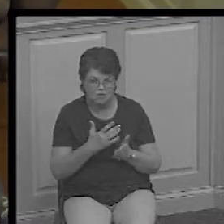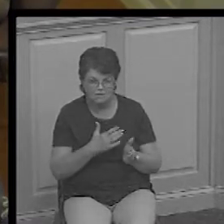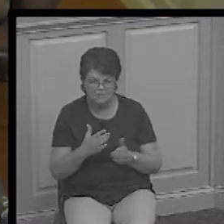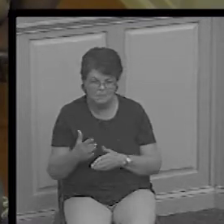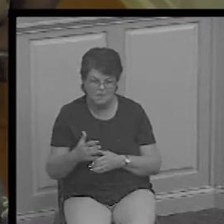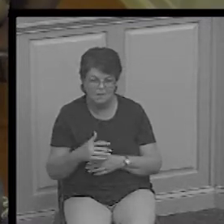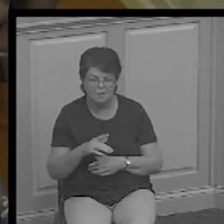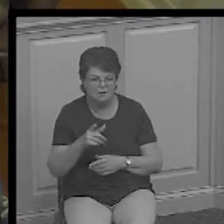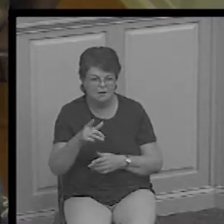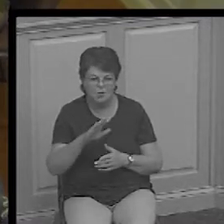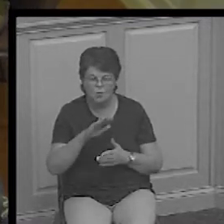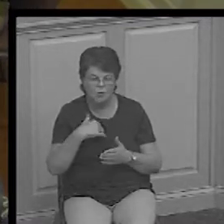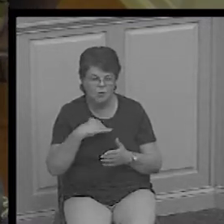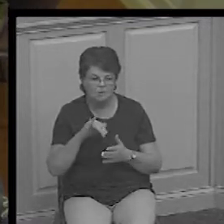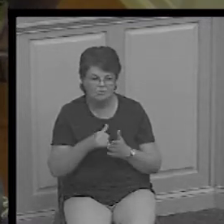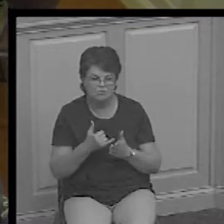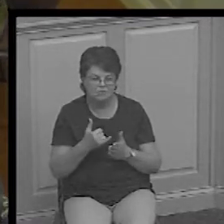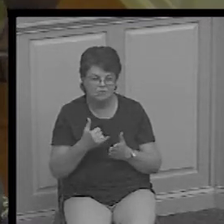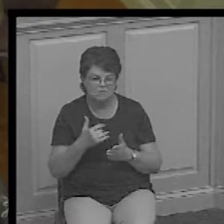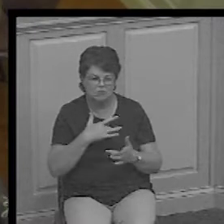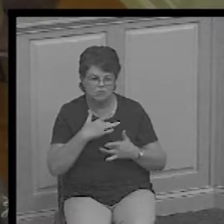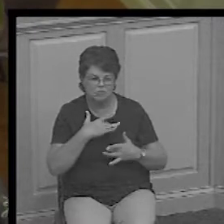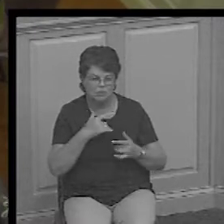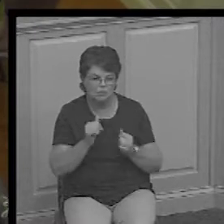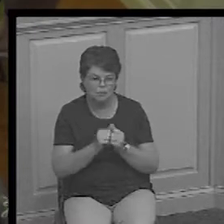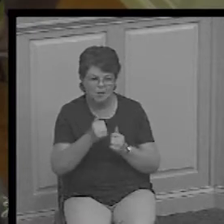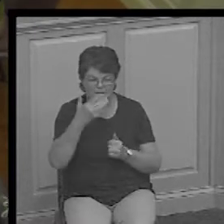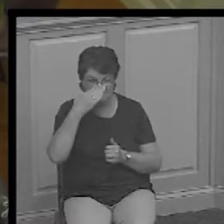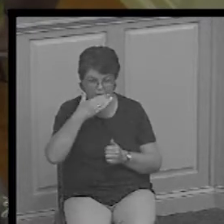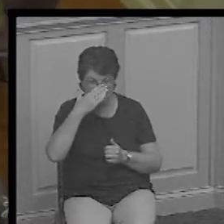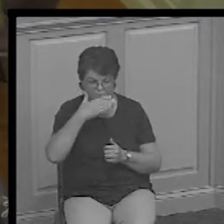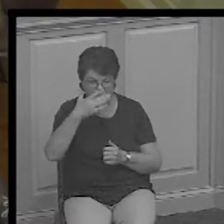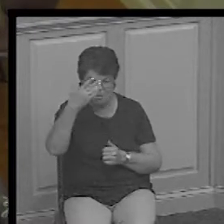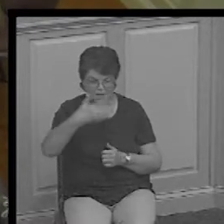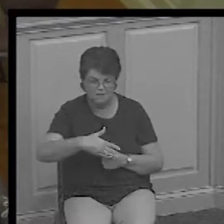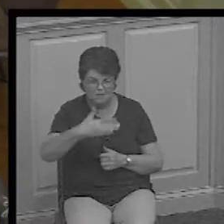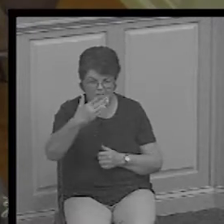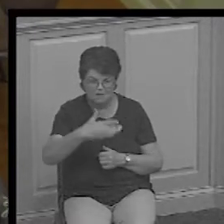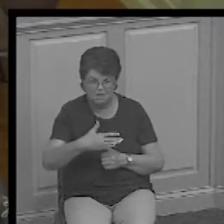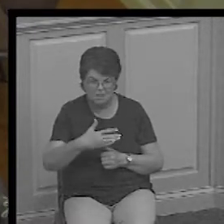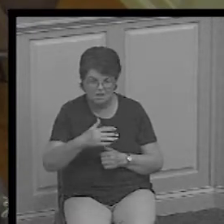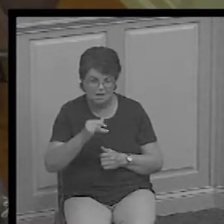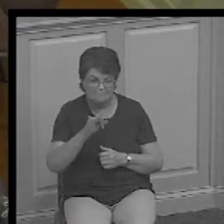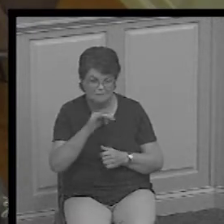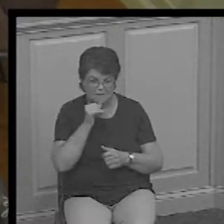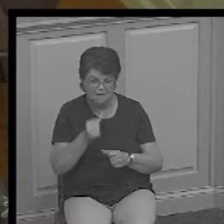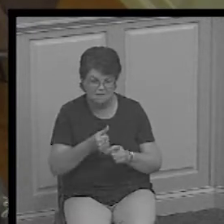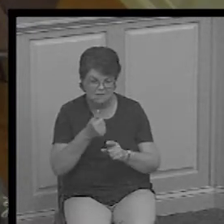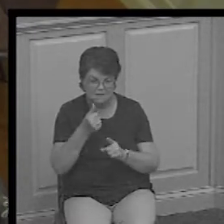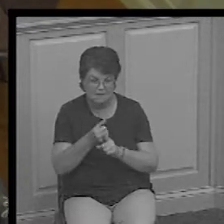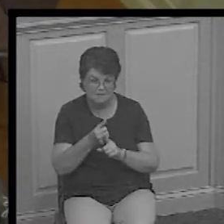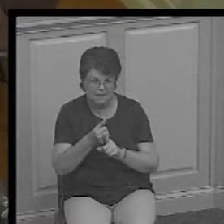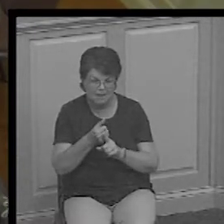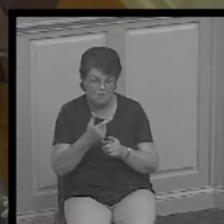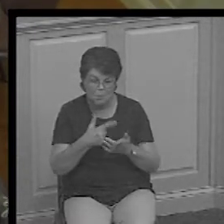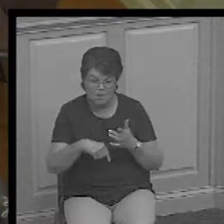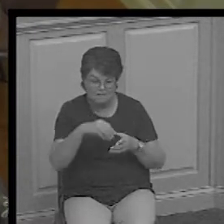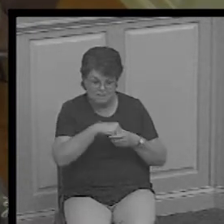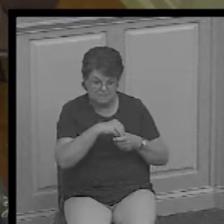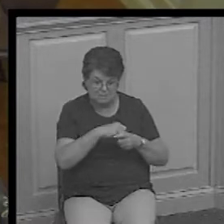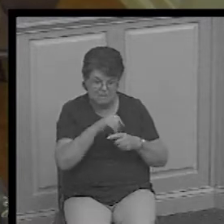all we're concerned about is the facade. Whatever goes inside, if it doesn't impact the facade, then we don't, Yeah, we're not